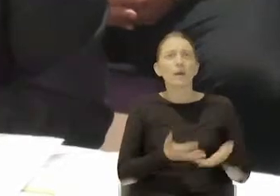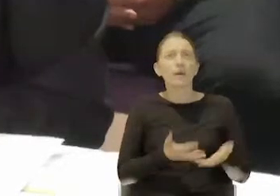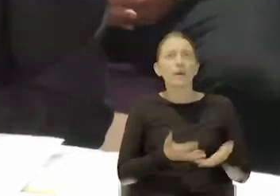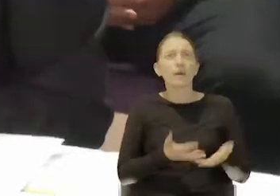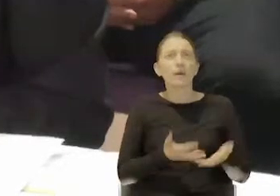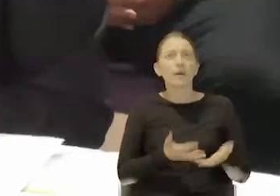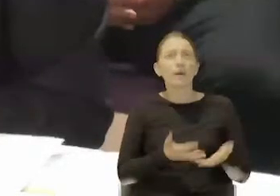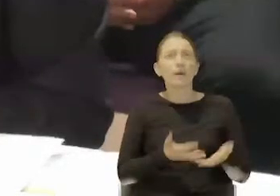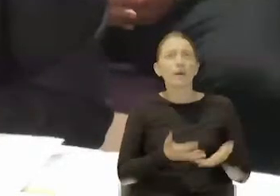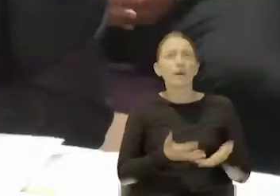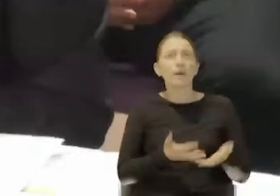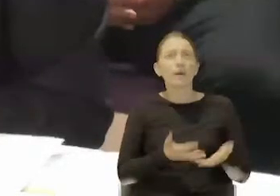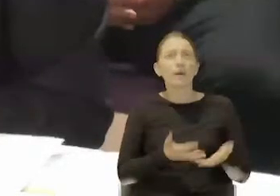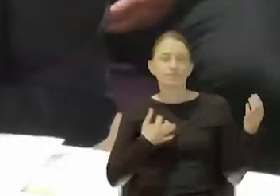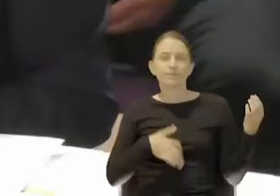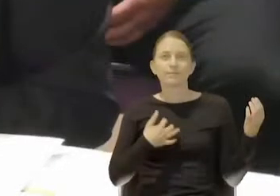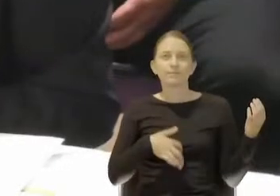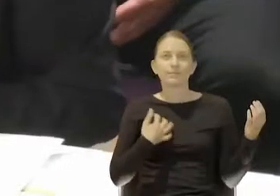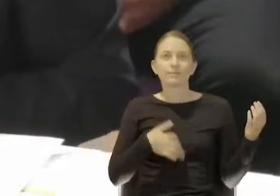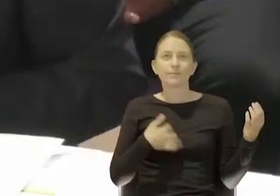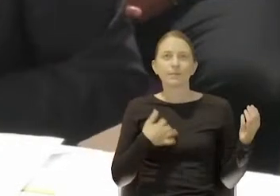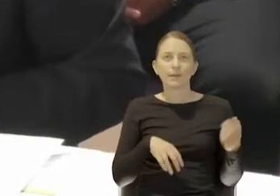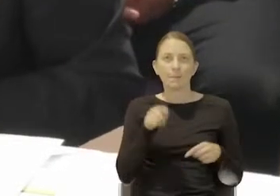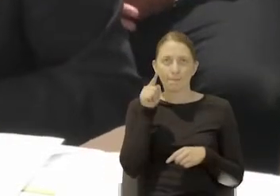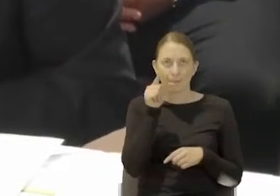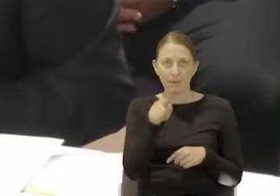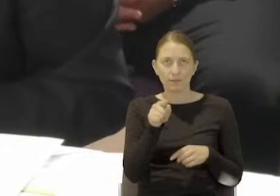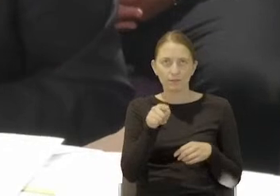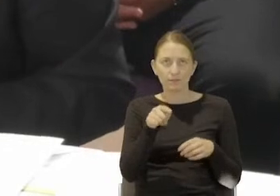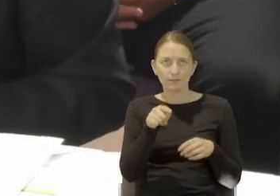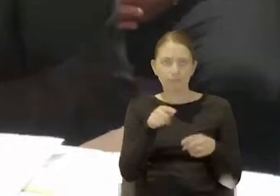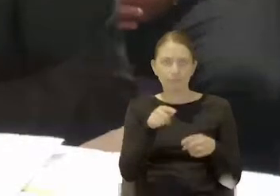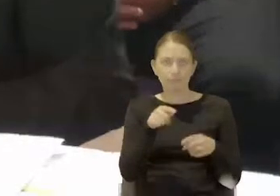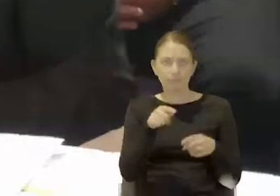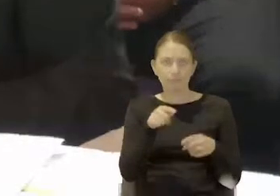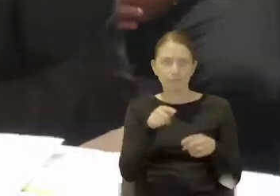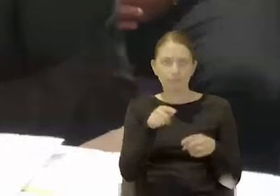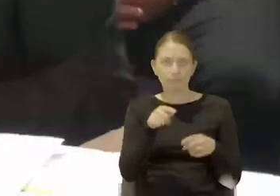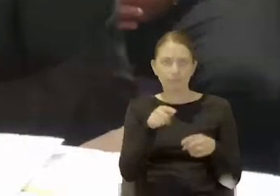something cannot be done until you do it. So